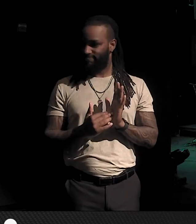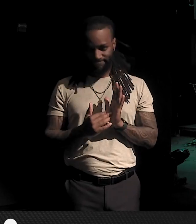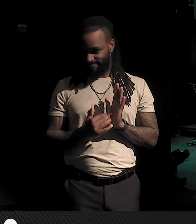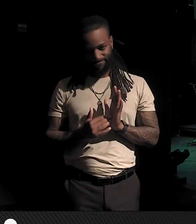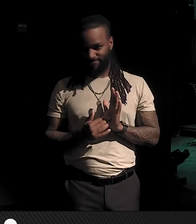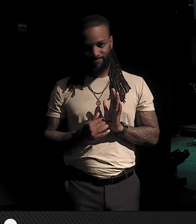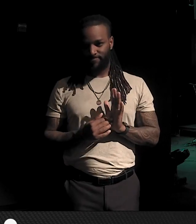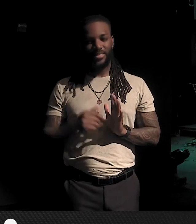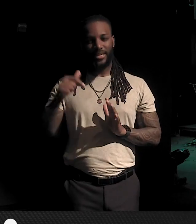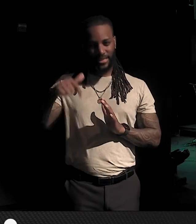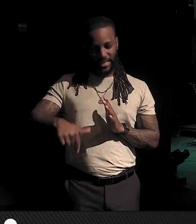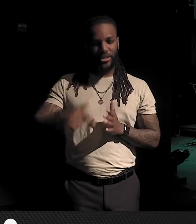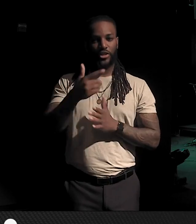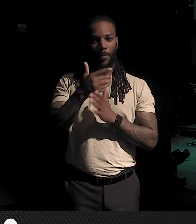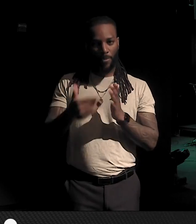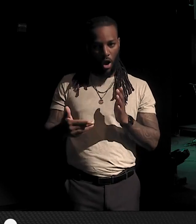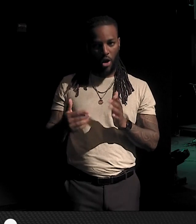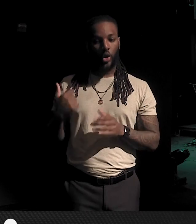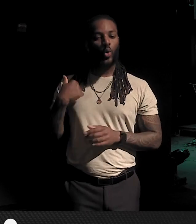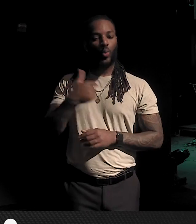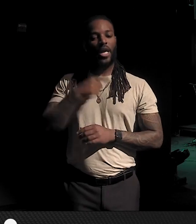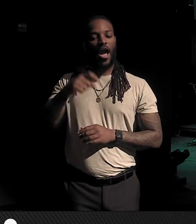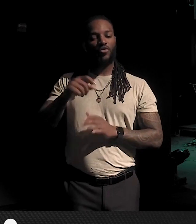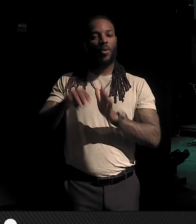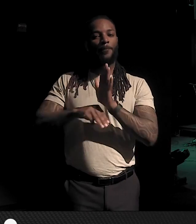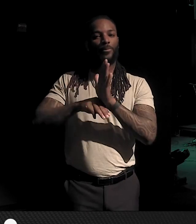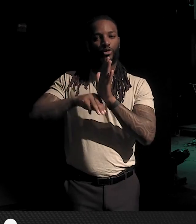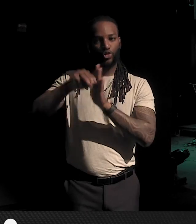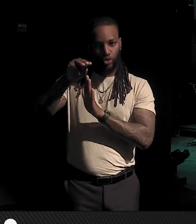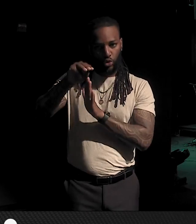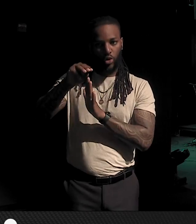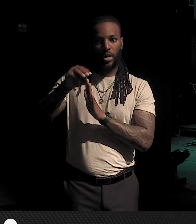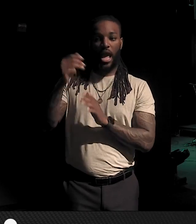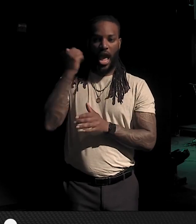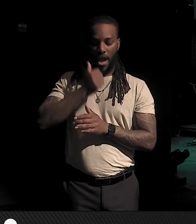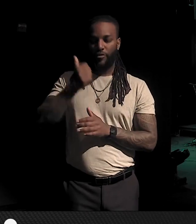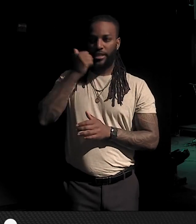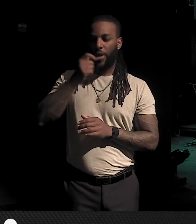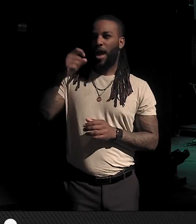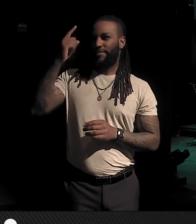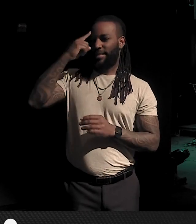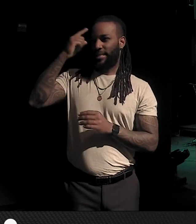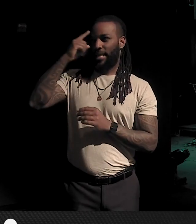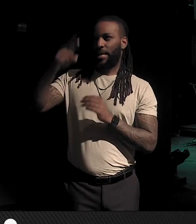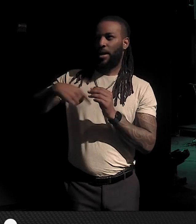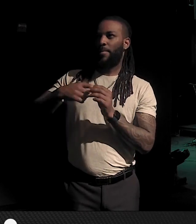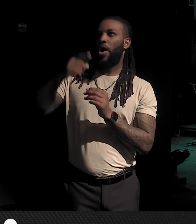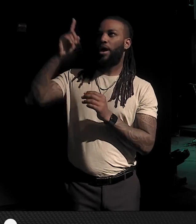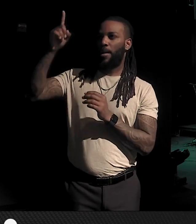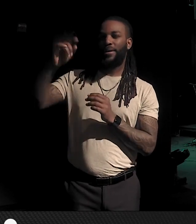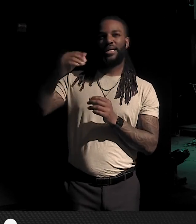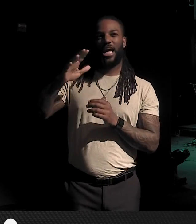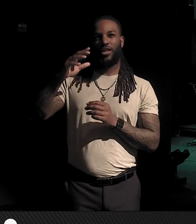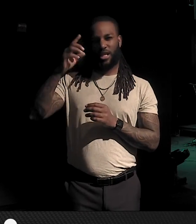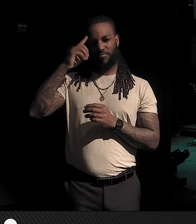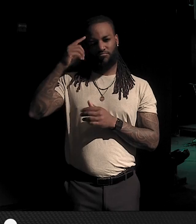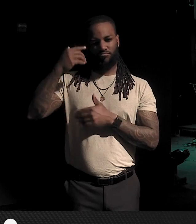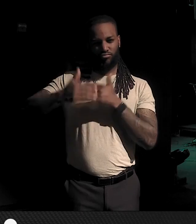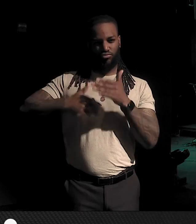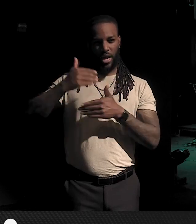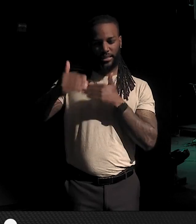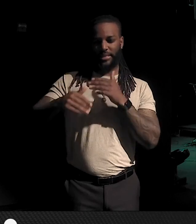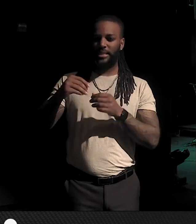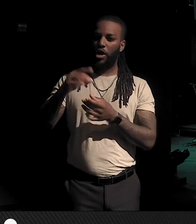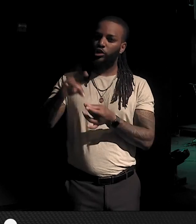This is a part of maturation, sanctification. Every day we gotta be thinking about a kind of process in our